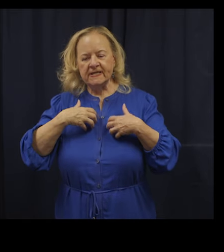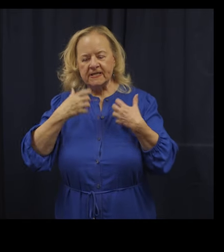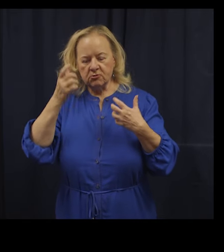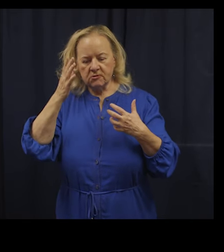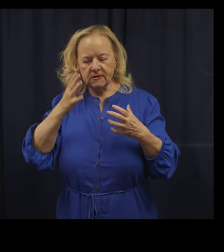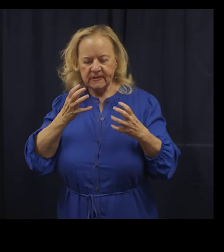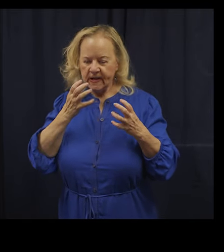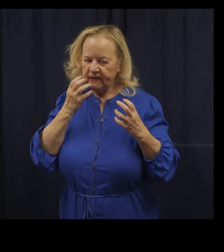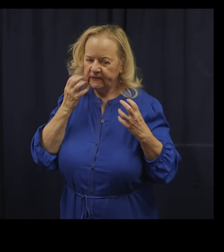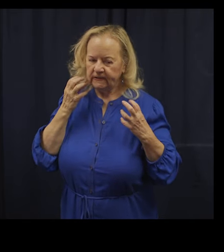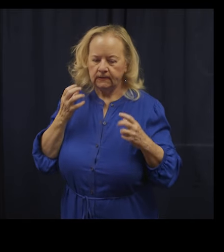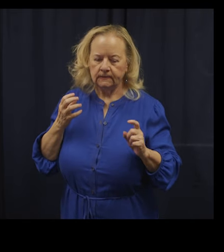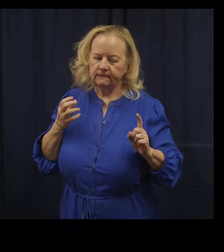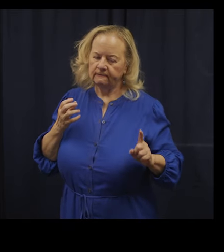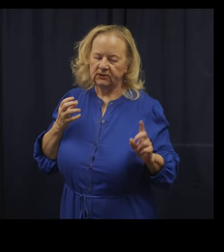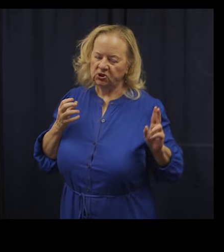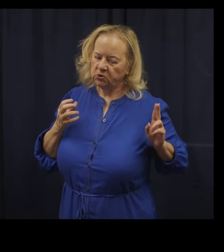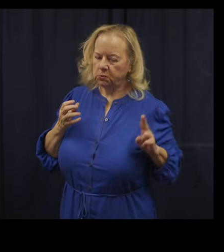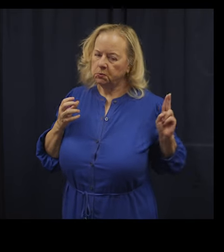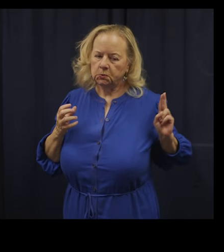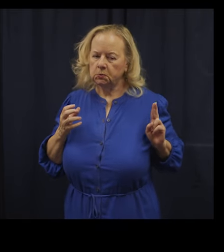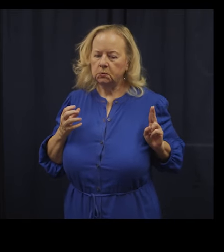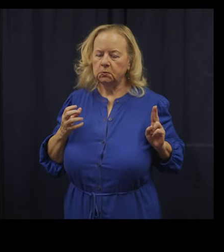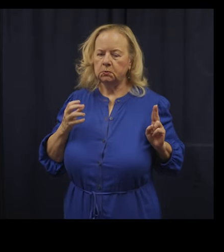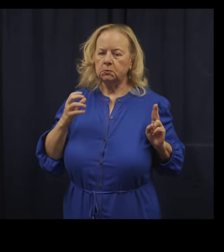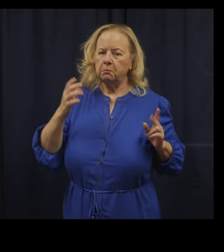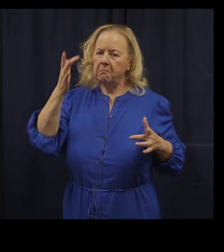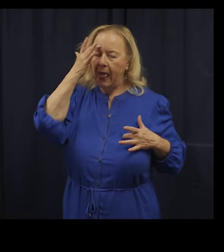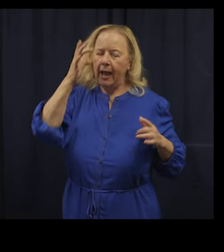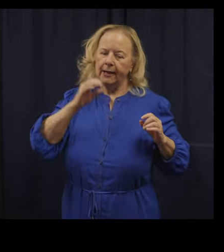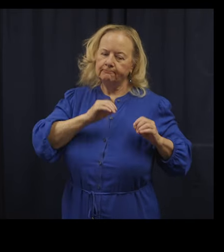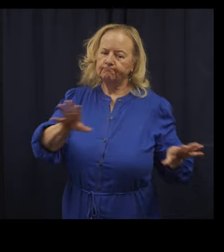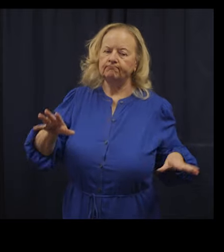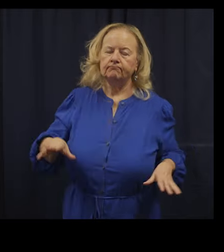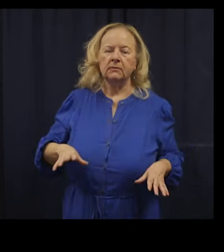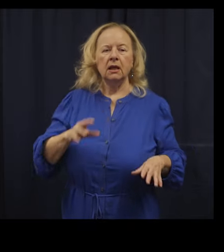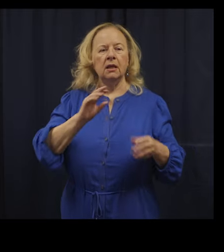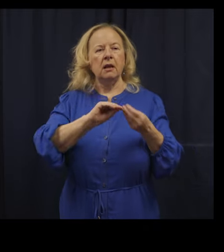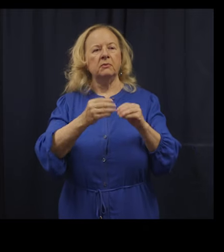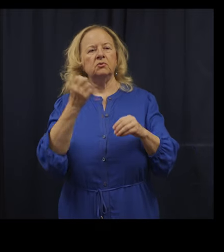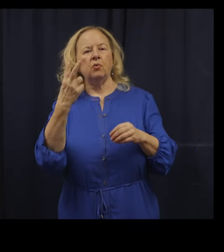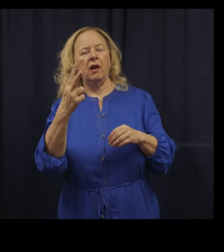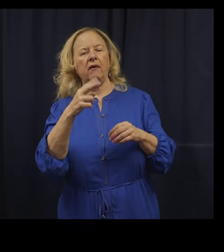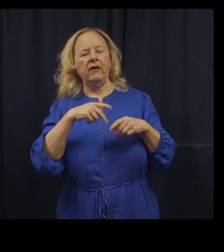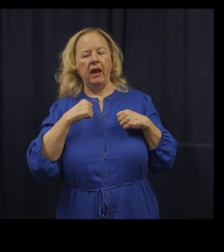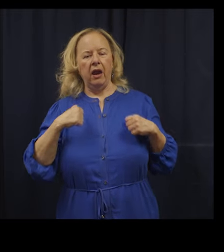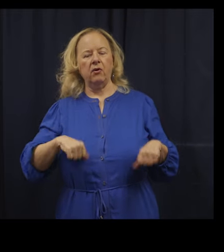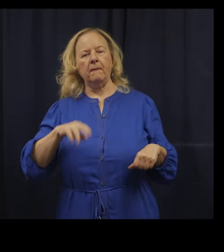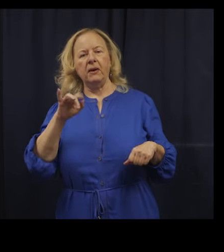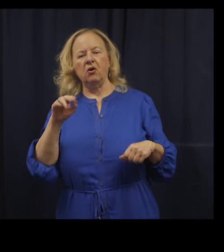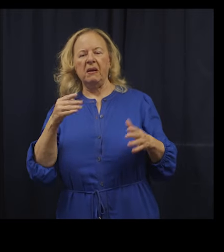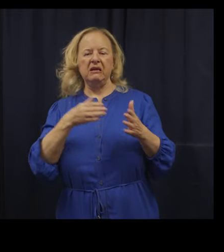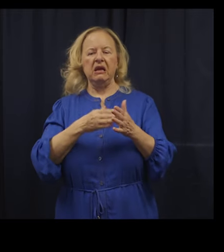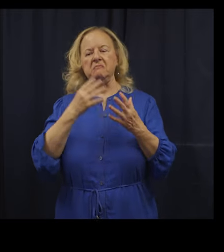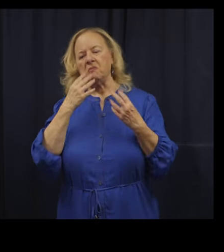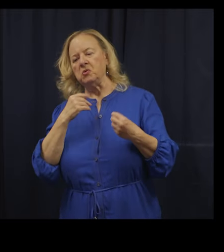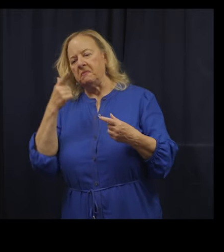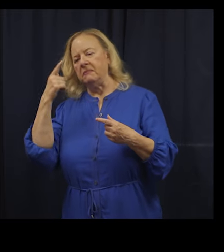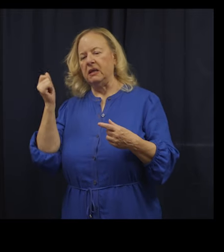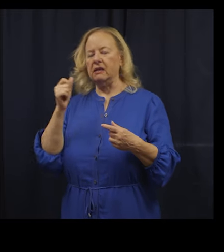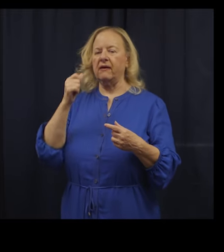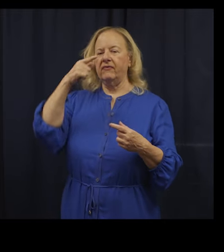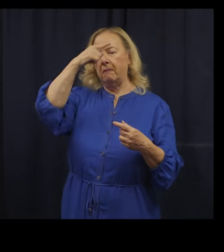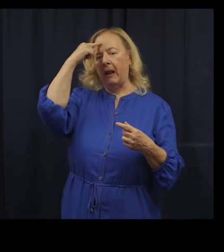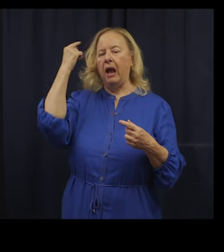against the people. The Lord struck down the people with a very great plague. And then in Numbers 12, Miriam and Aaron speak against Moses because of the Ethiopian woman